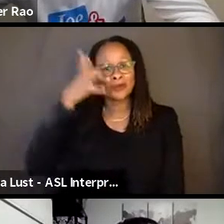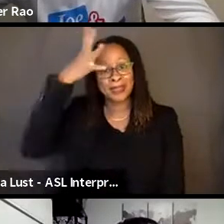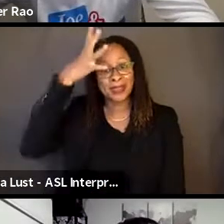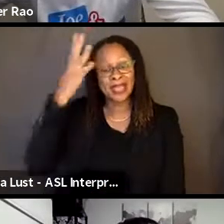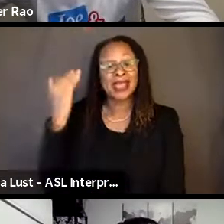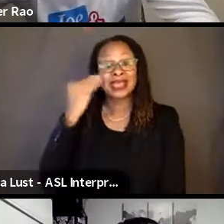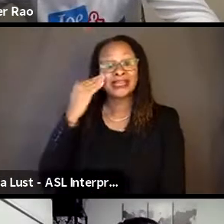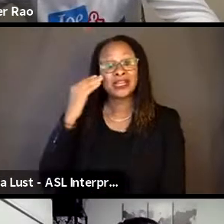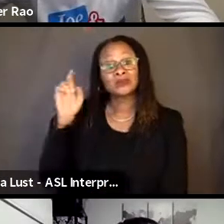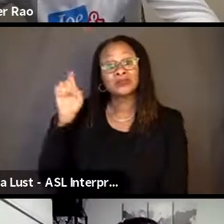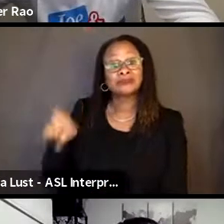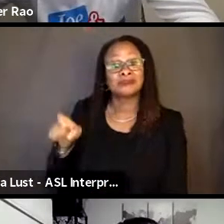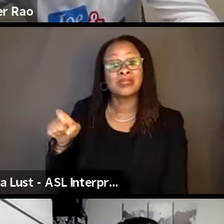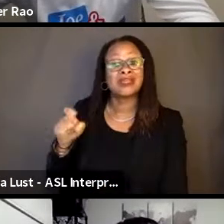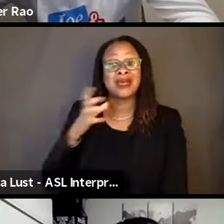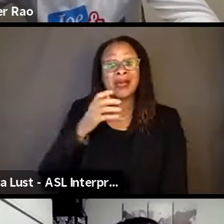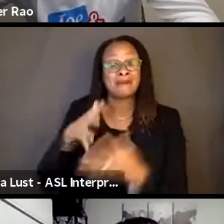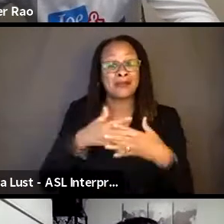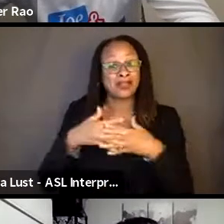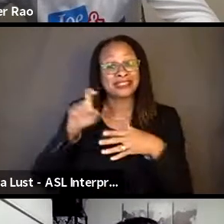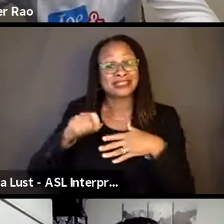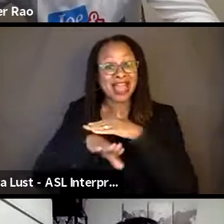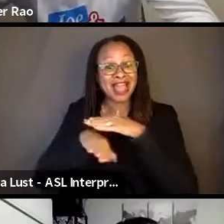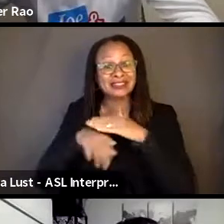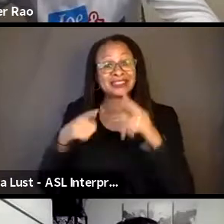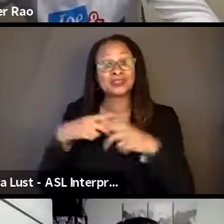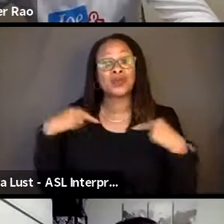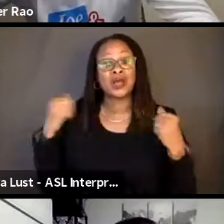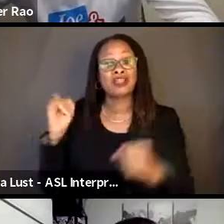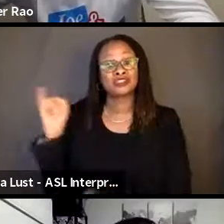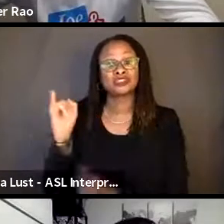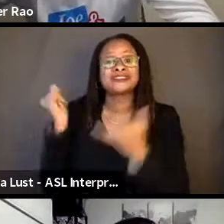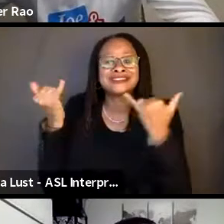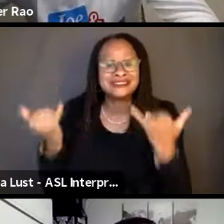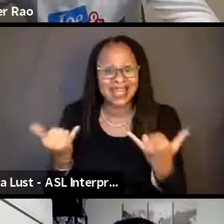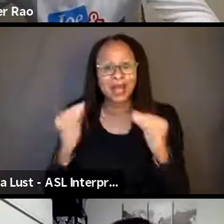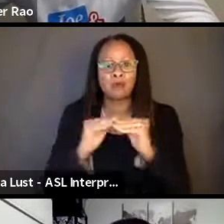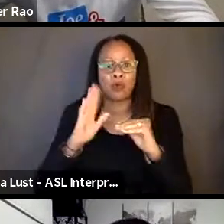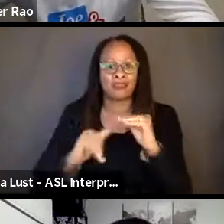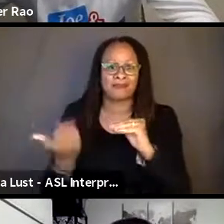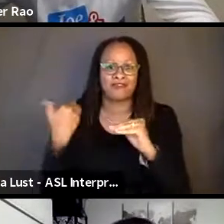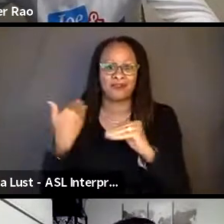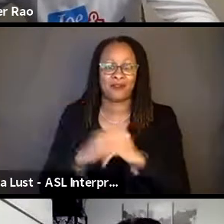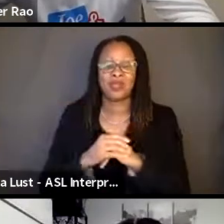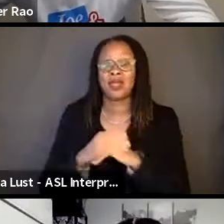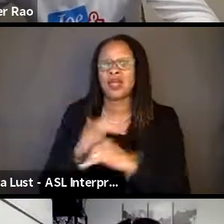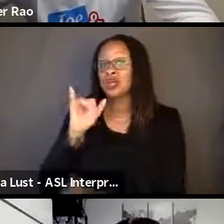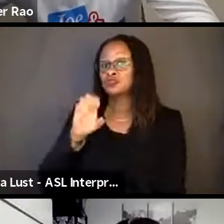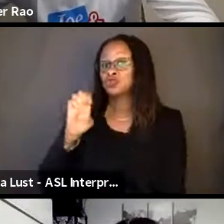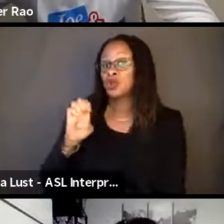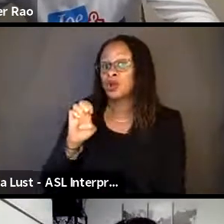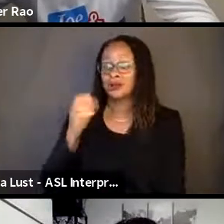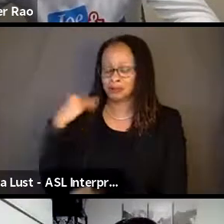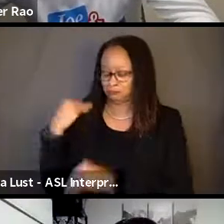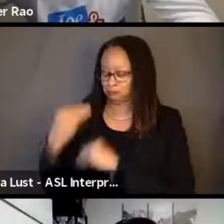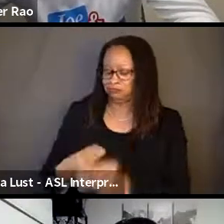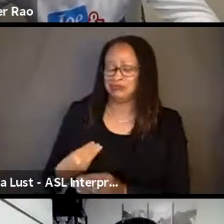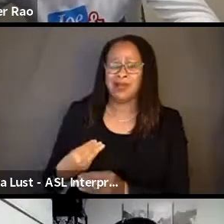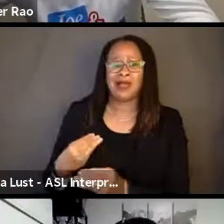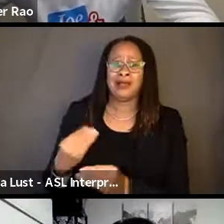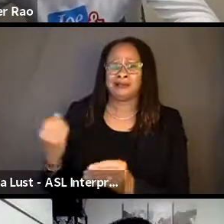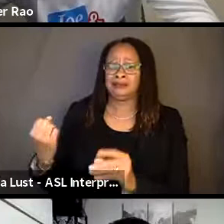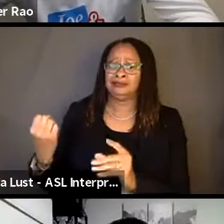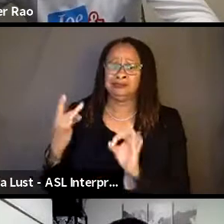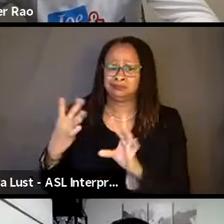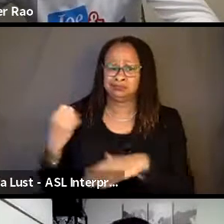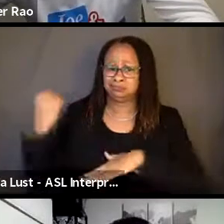need access to health insurance now more than ever. Joe inherited a busted economy when he was